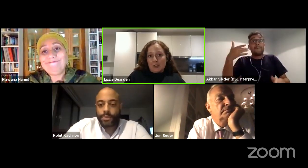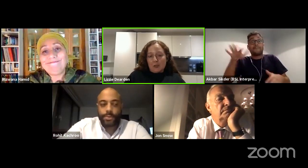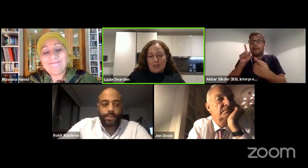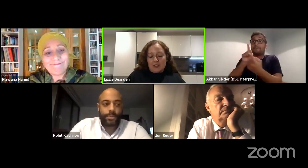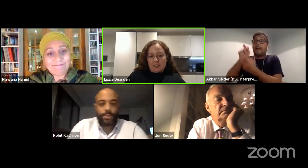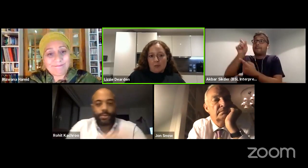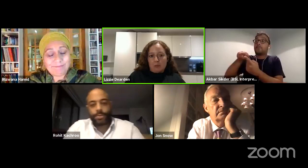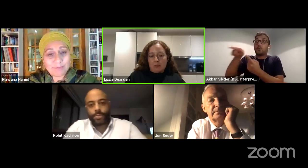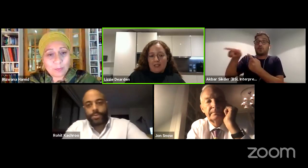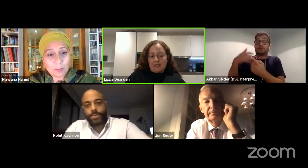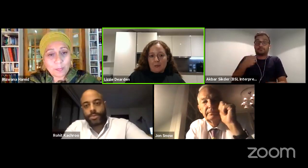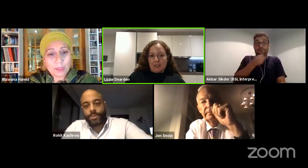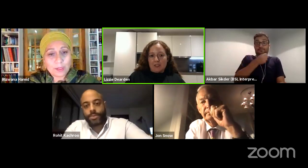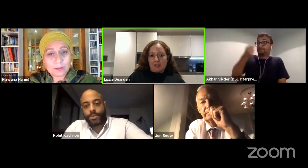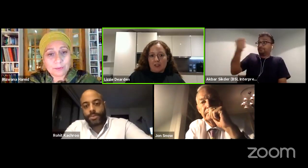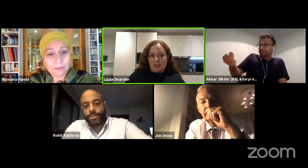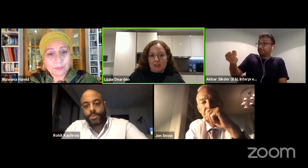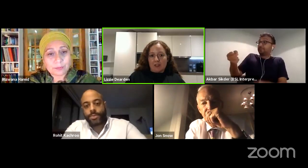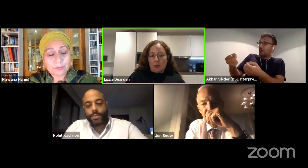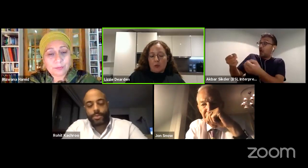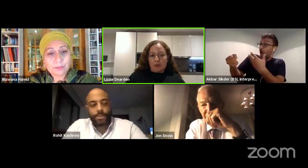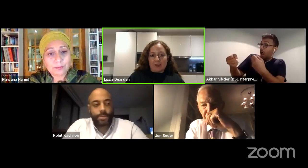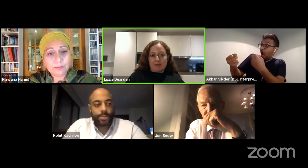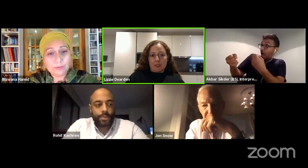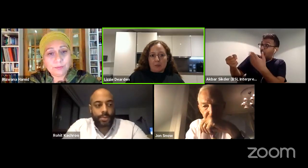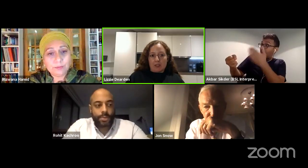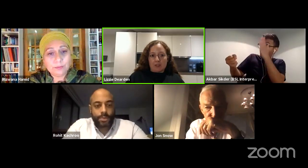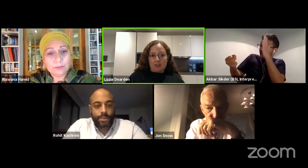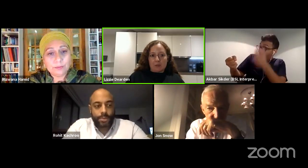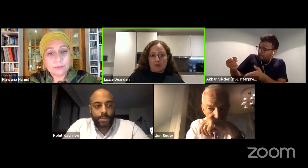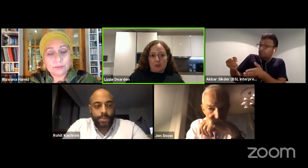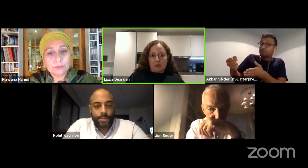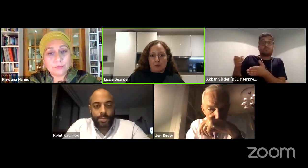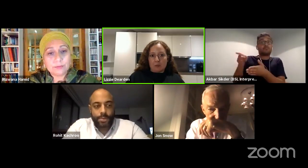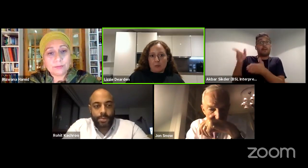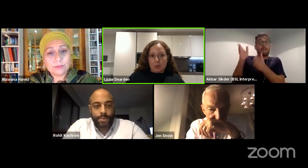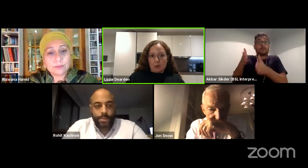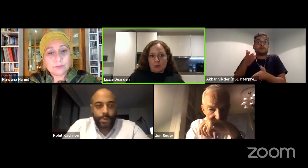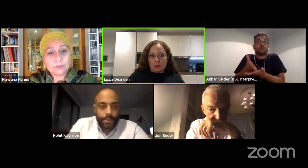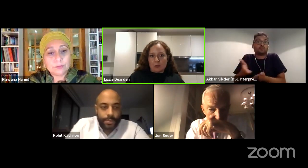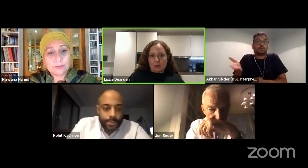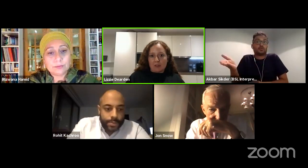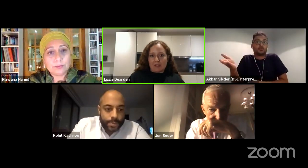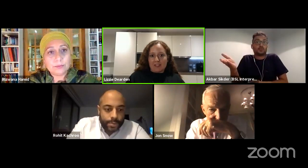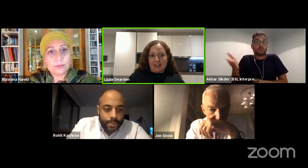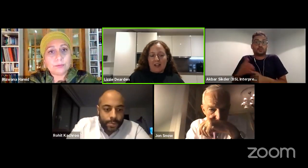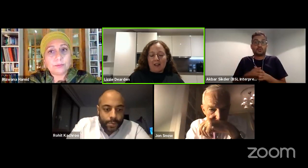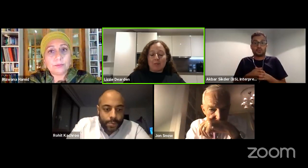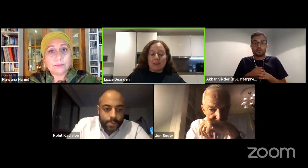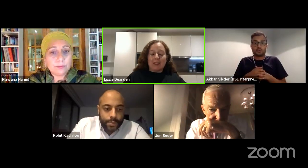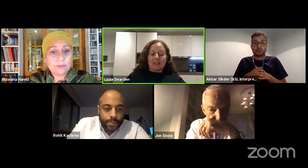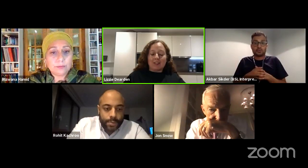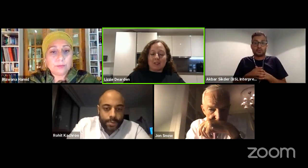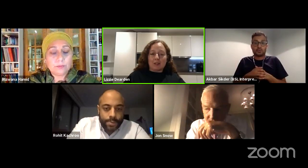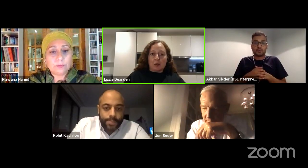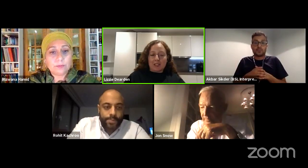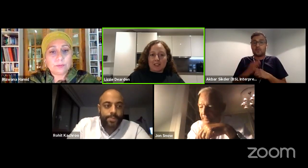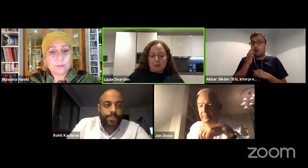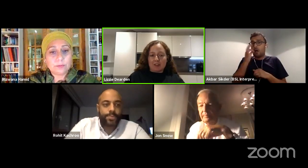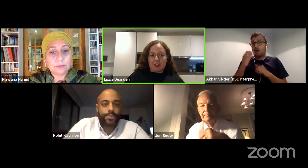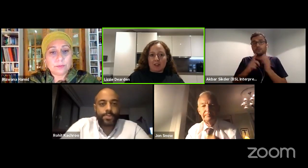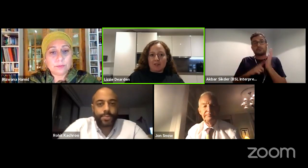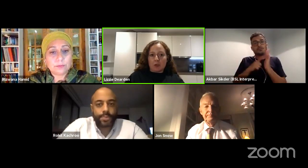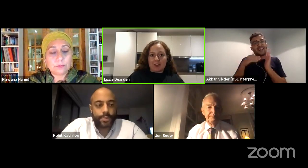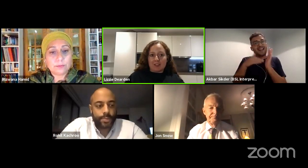Yeah, so it is a complicated picture. Or there's some feedback because someone's not on mute. Sorry. But yeah, there is a